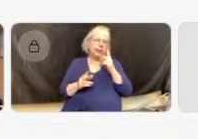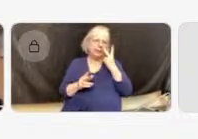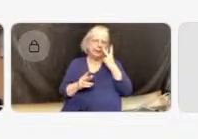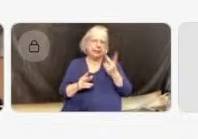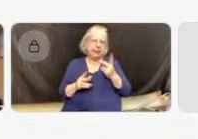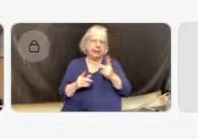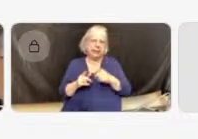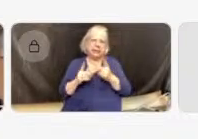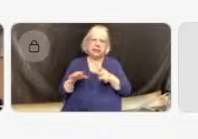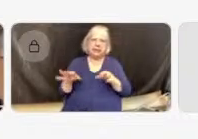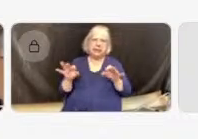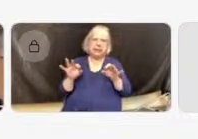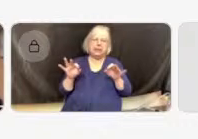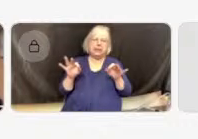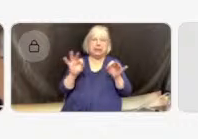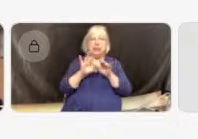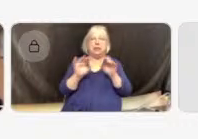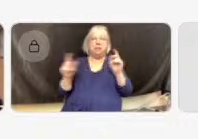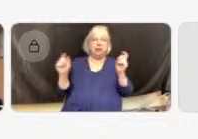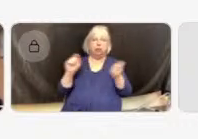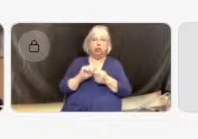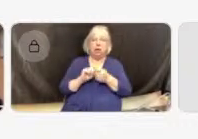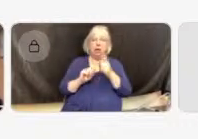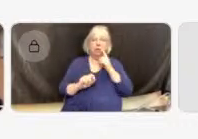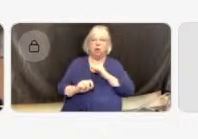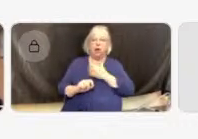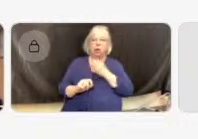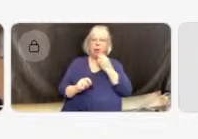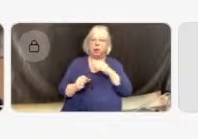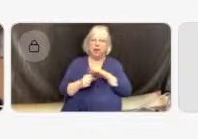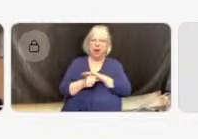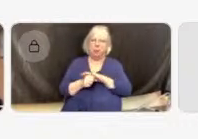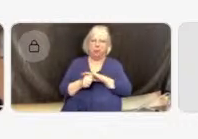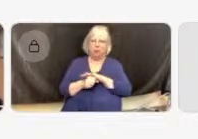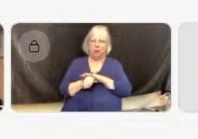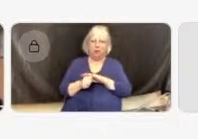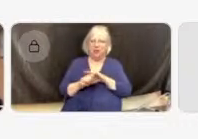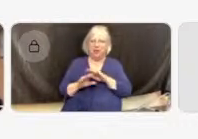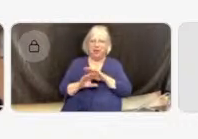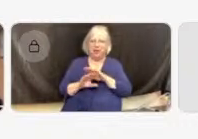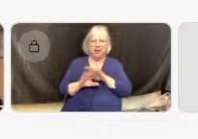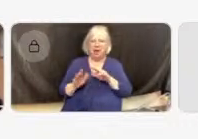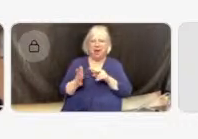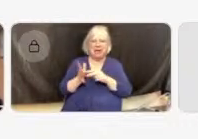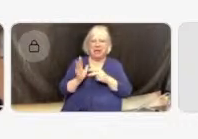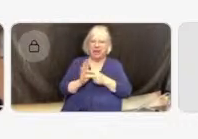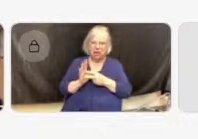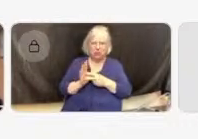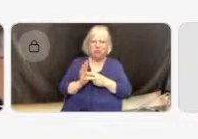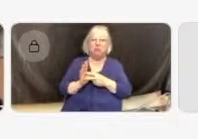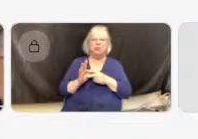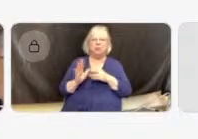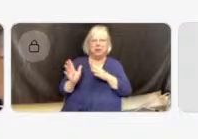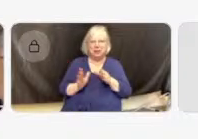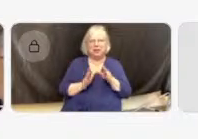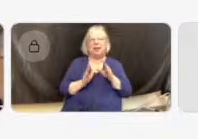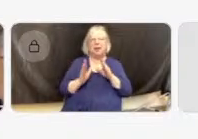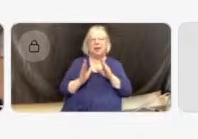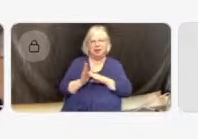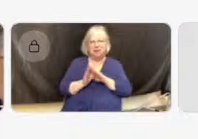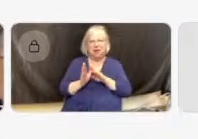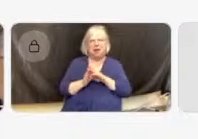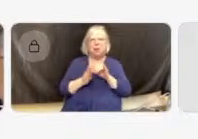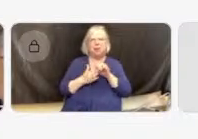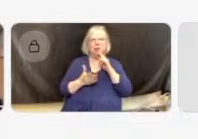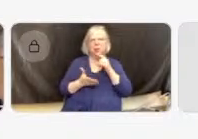a significant change coming to our neighborhood rather than the sort of intentional development that might really help